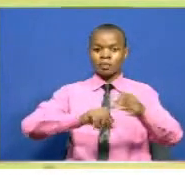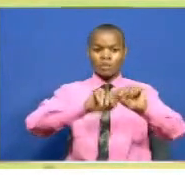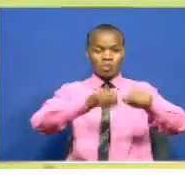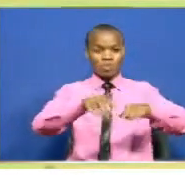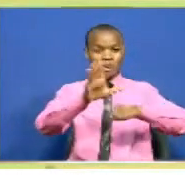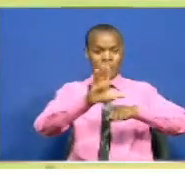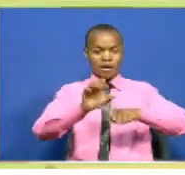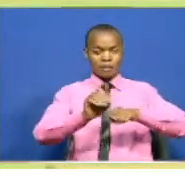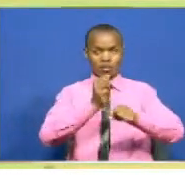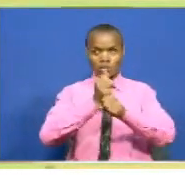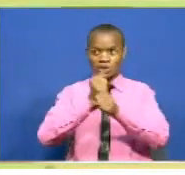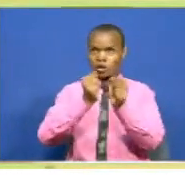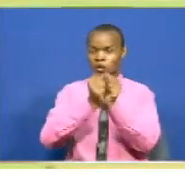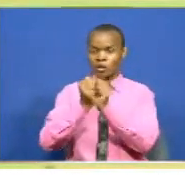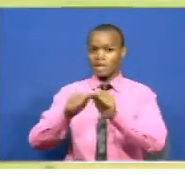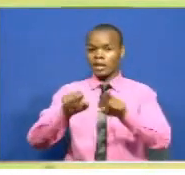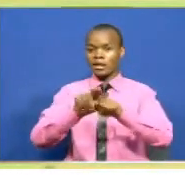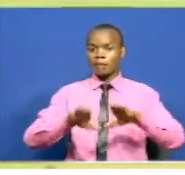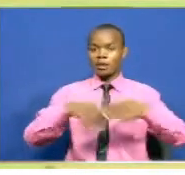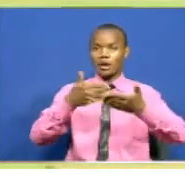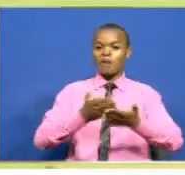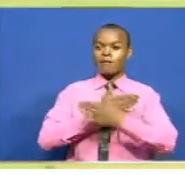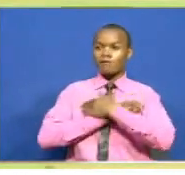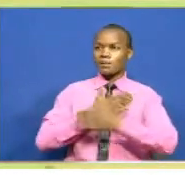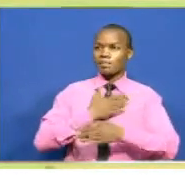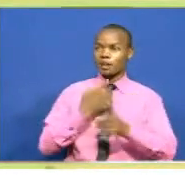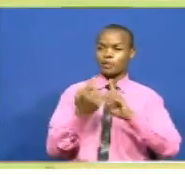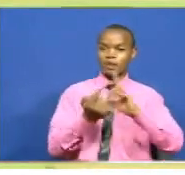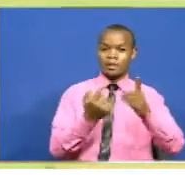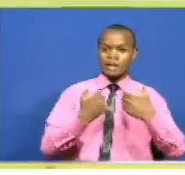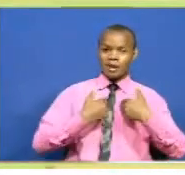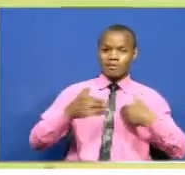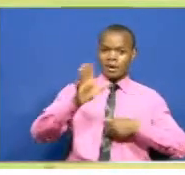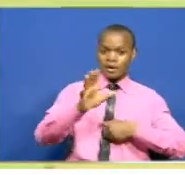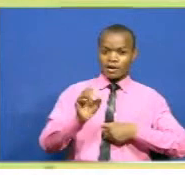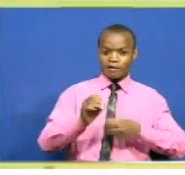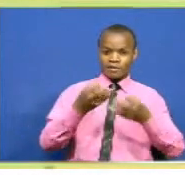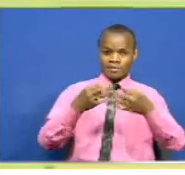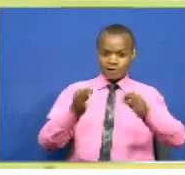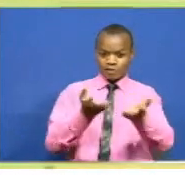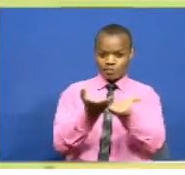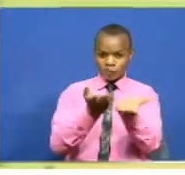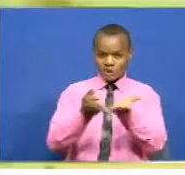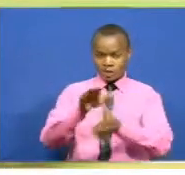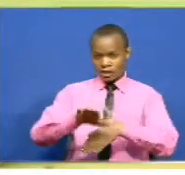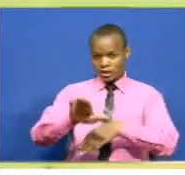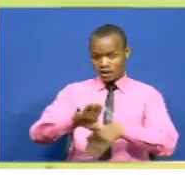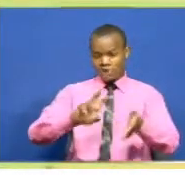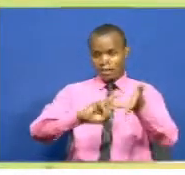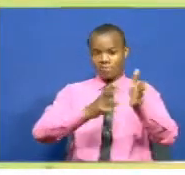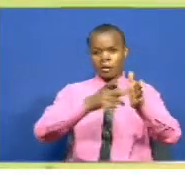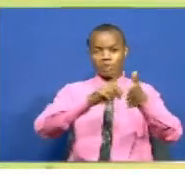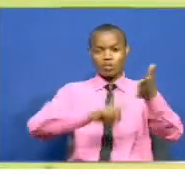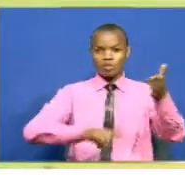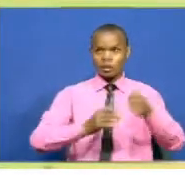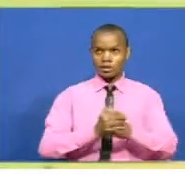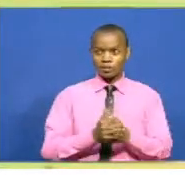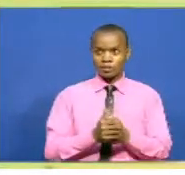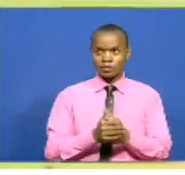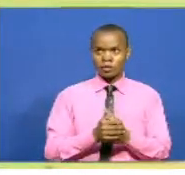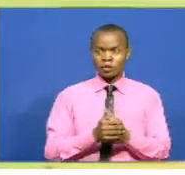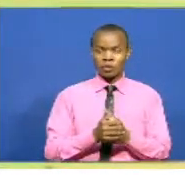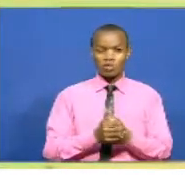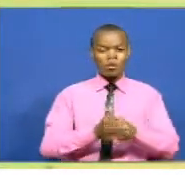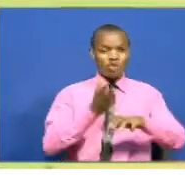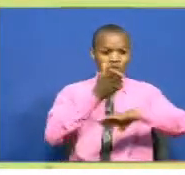Richard Ngatia talked, we have the Continental Free Trade Area. The Continental Free Trade Area means we now have access to over